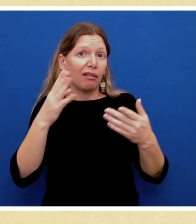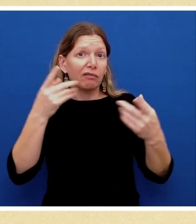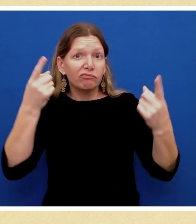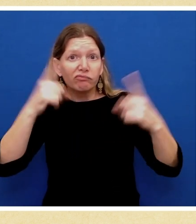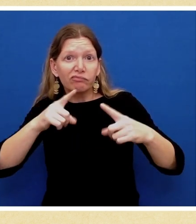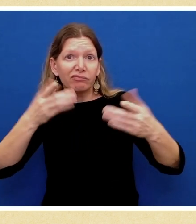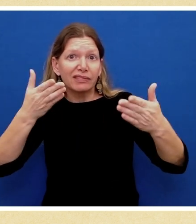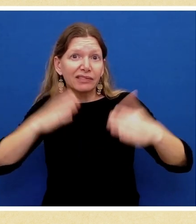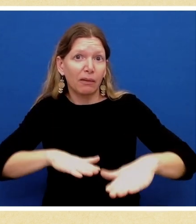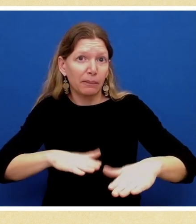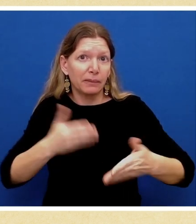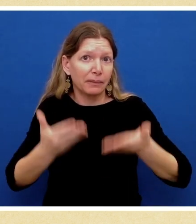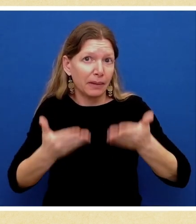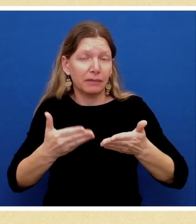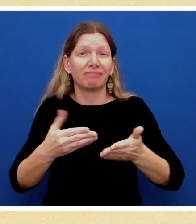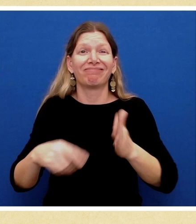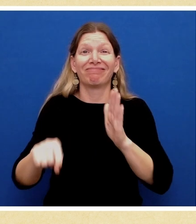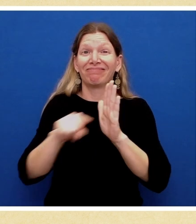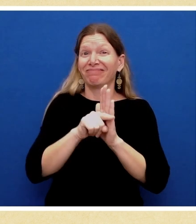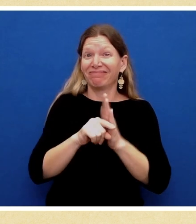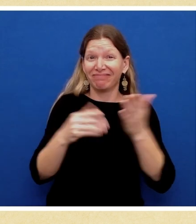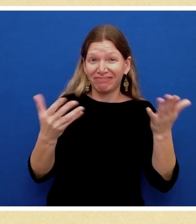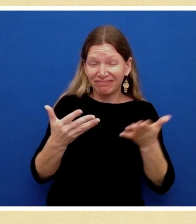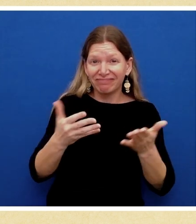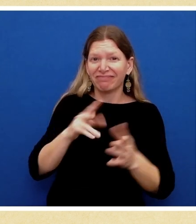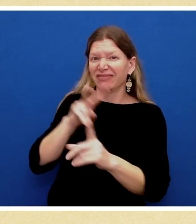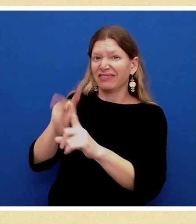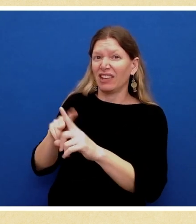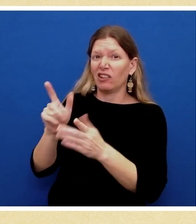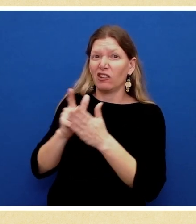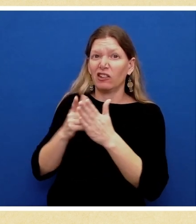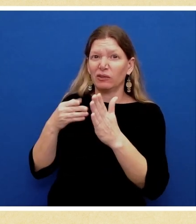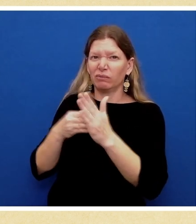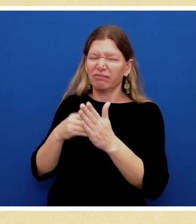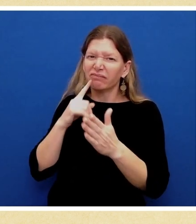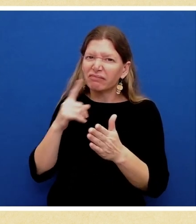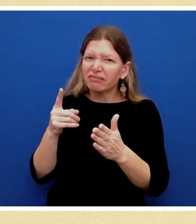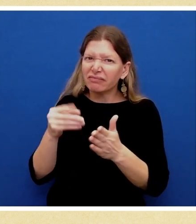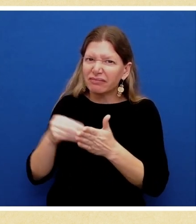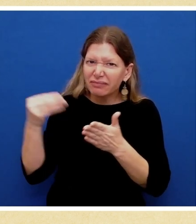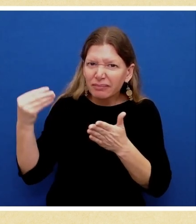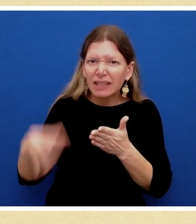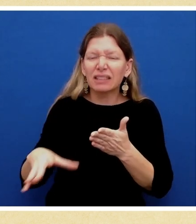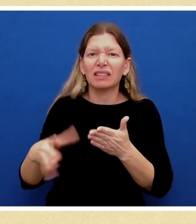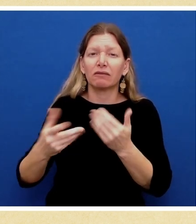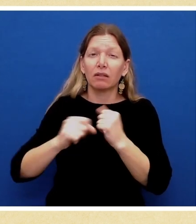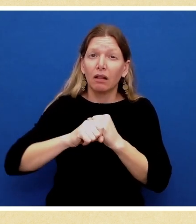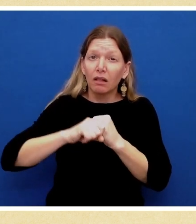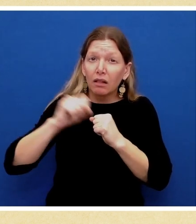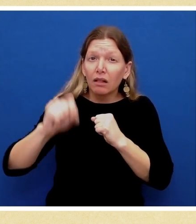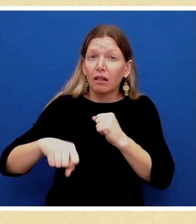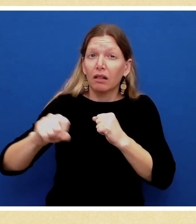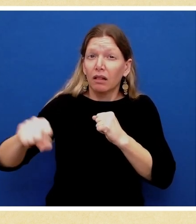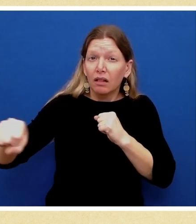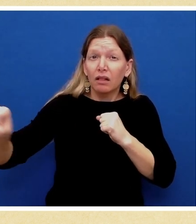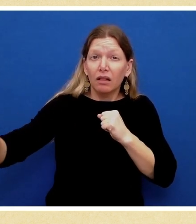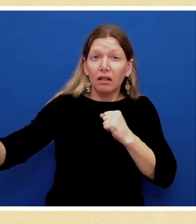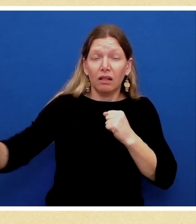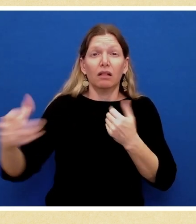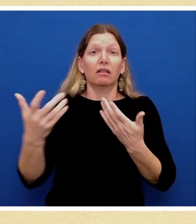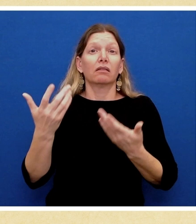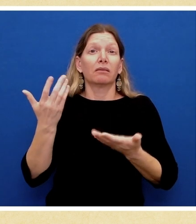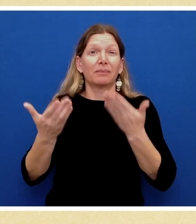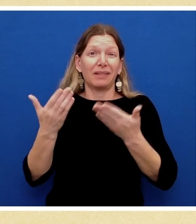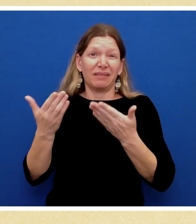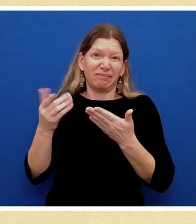to a settlement. The cons of filing a lawsuit include that filing a lawsuit is expensive, takes a long